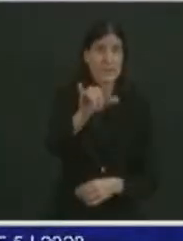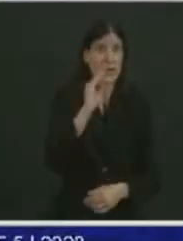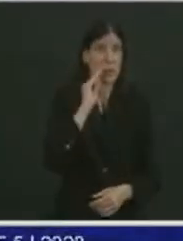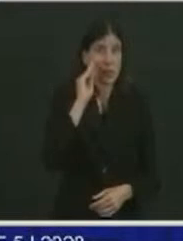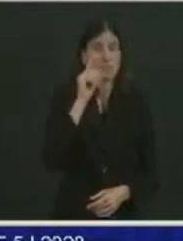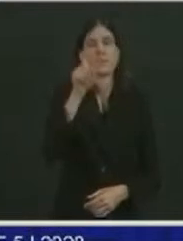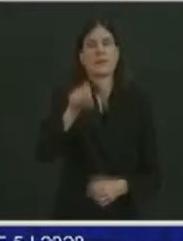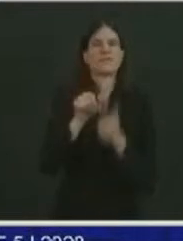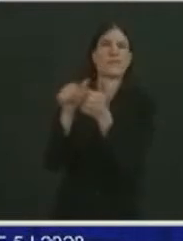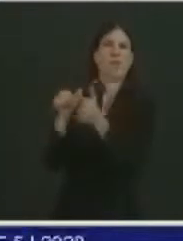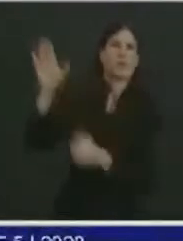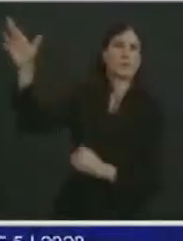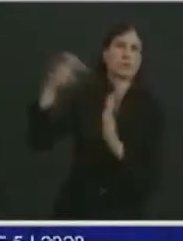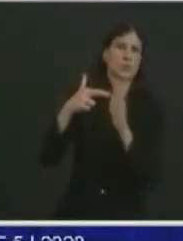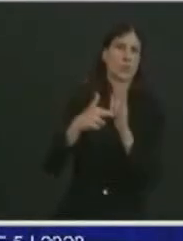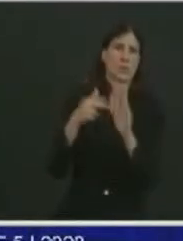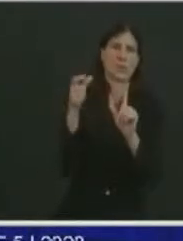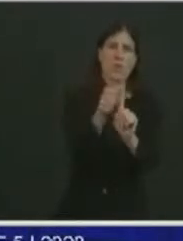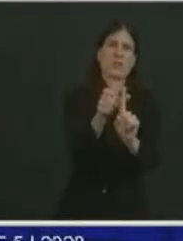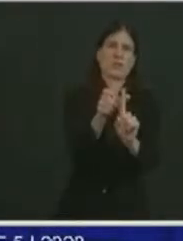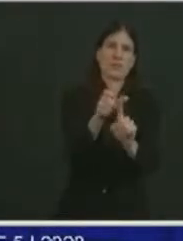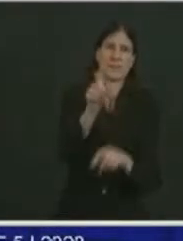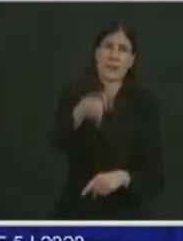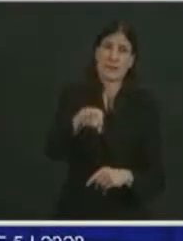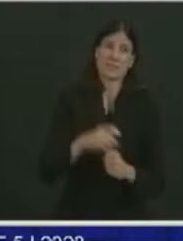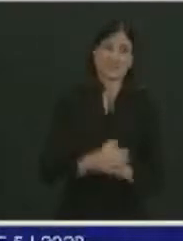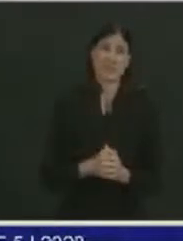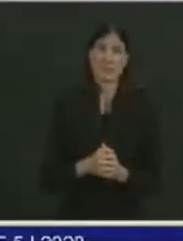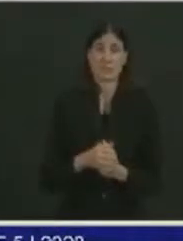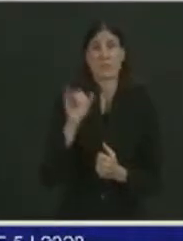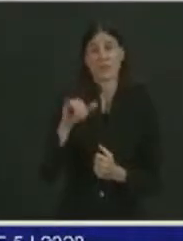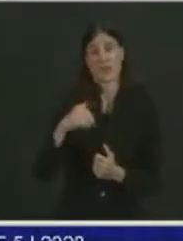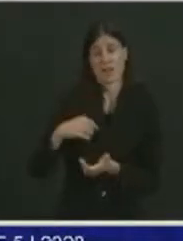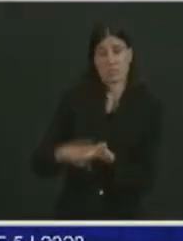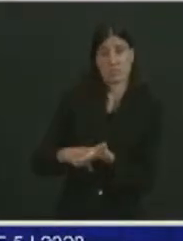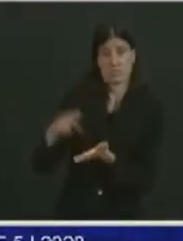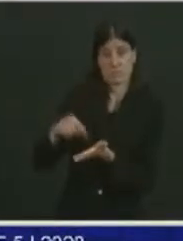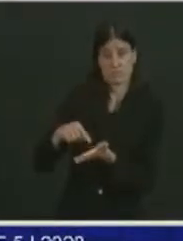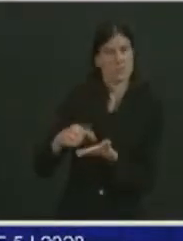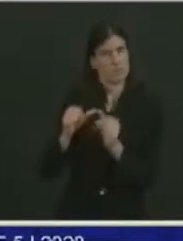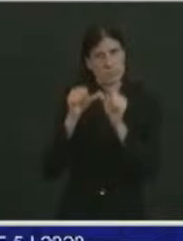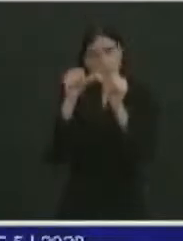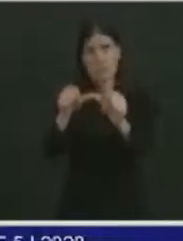related to quarantine and isolation is in effect until July 5th. This